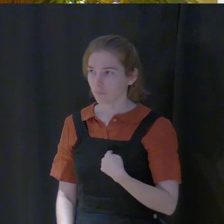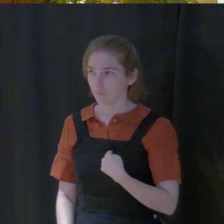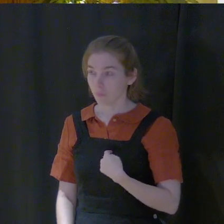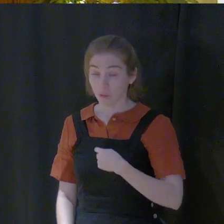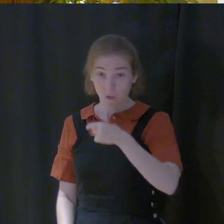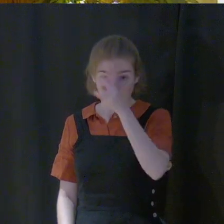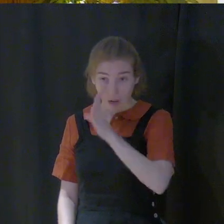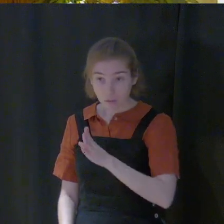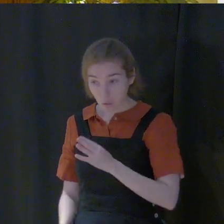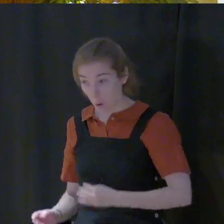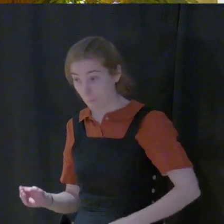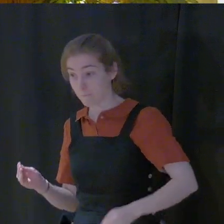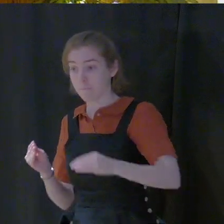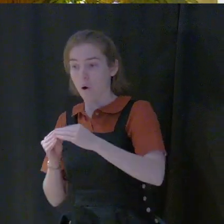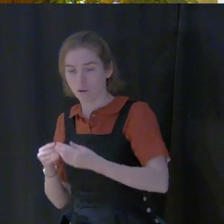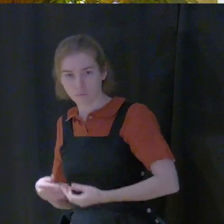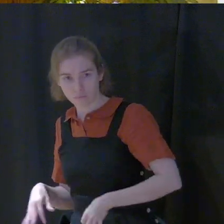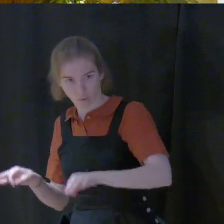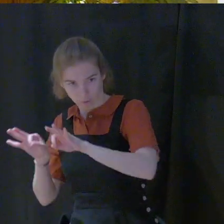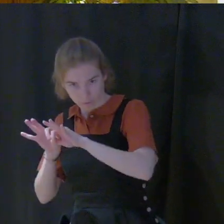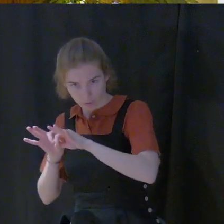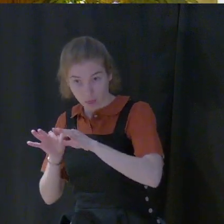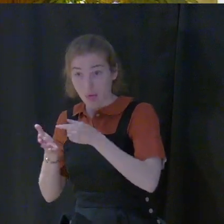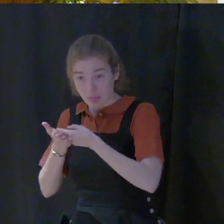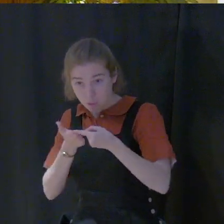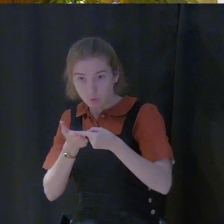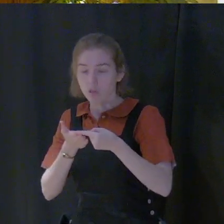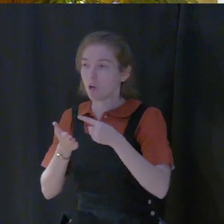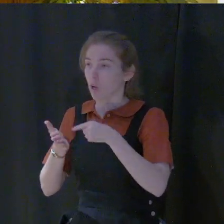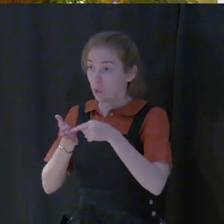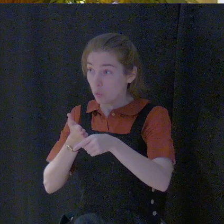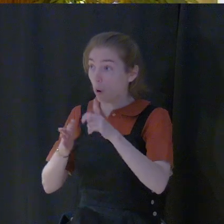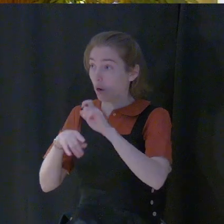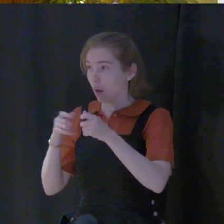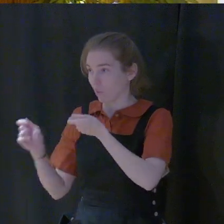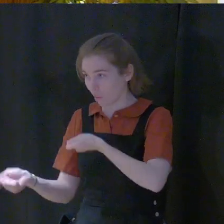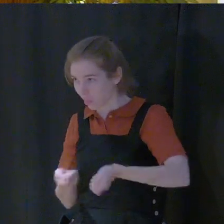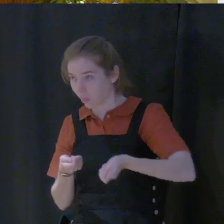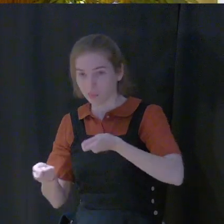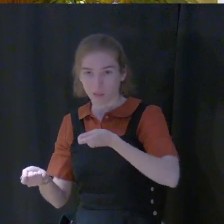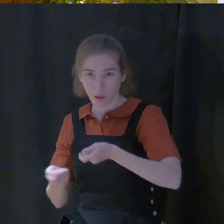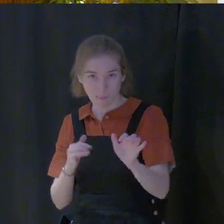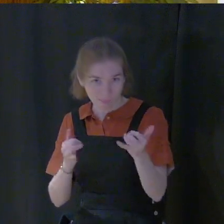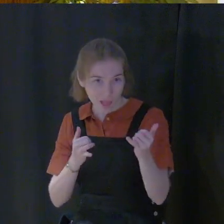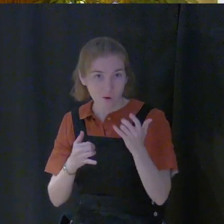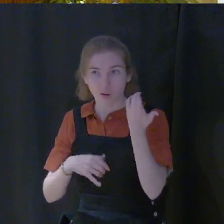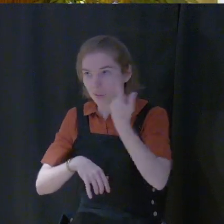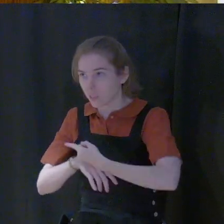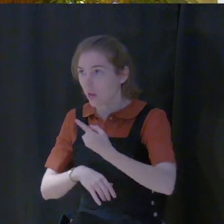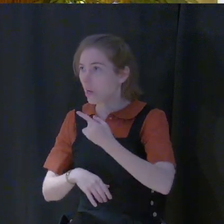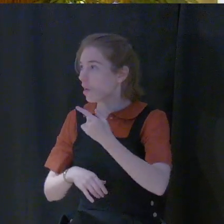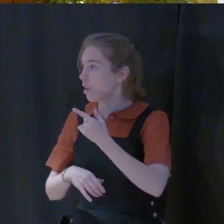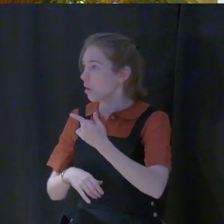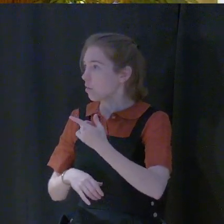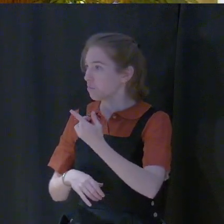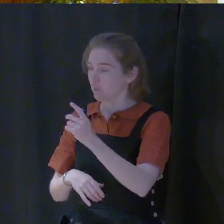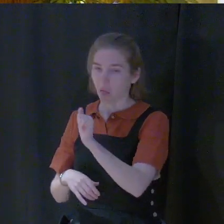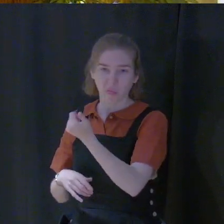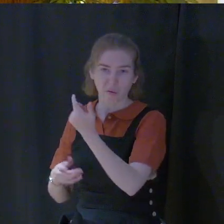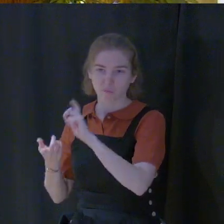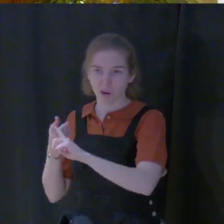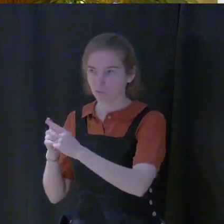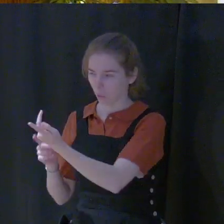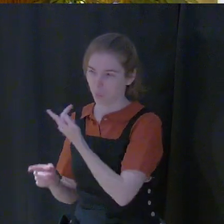God is more important. In fact, this week, once when I was out on the golf course one day, it was one of these days where it was just me and another friend of mine,